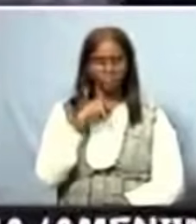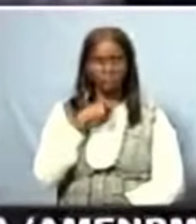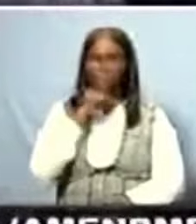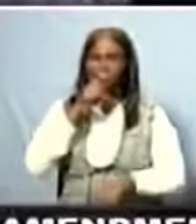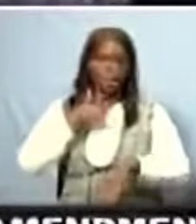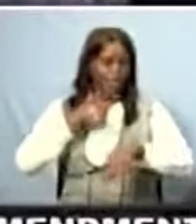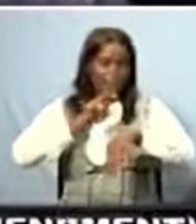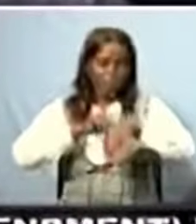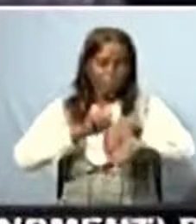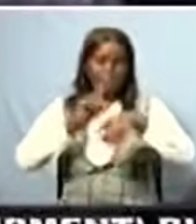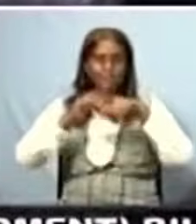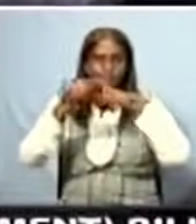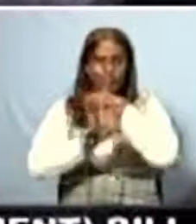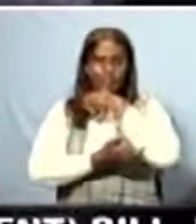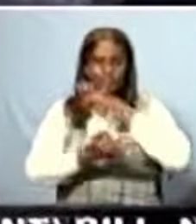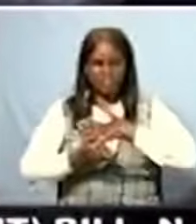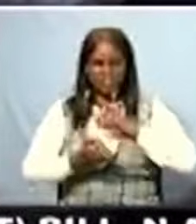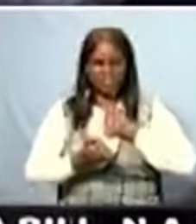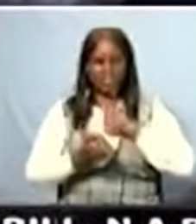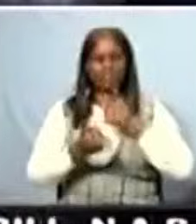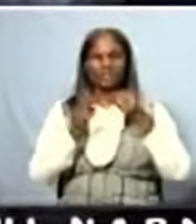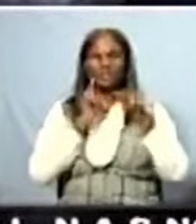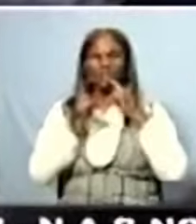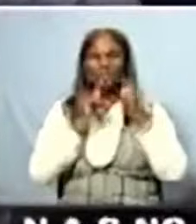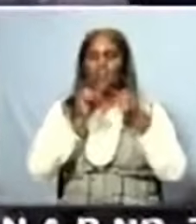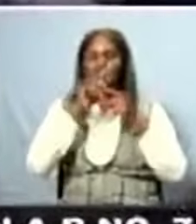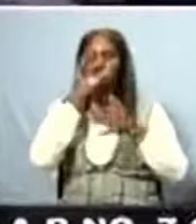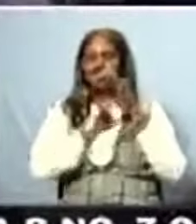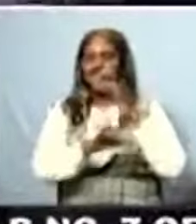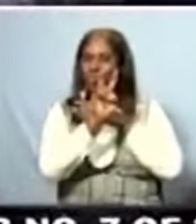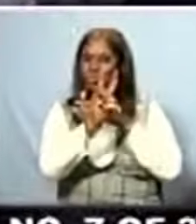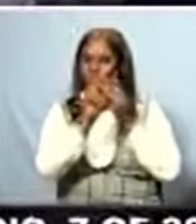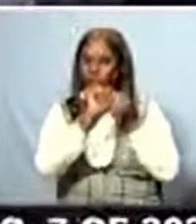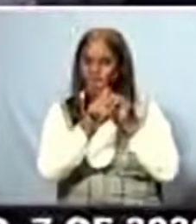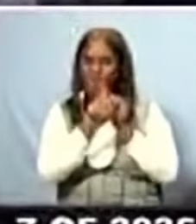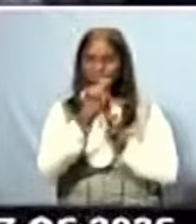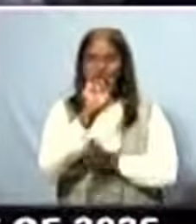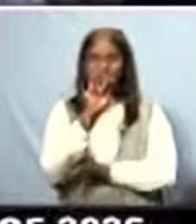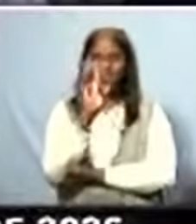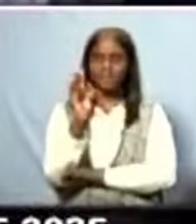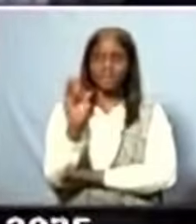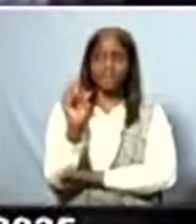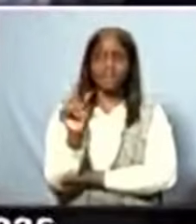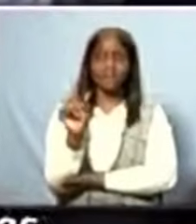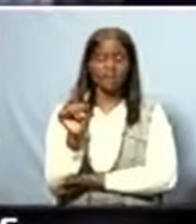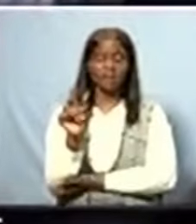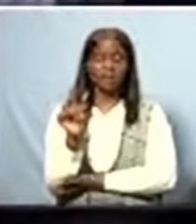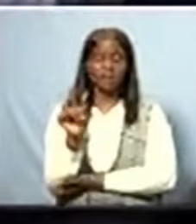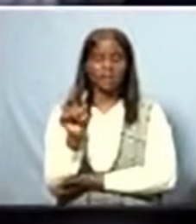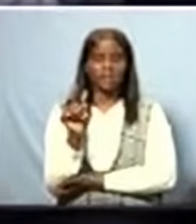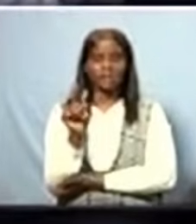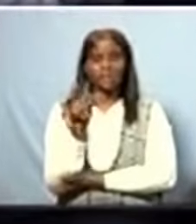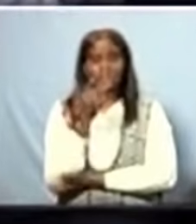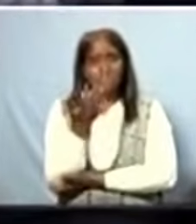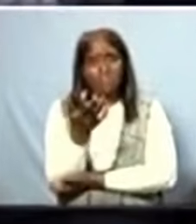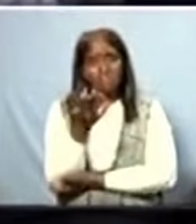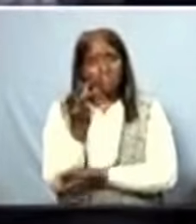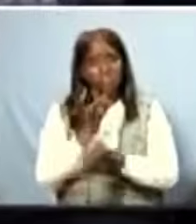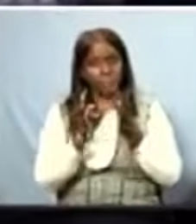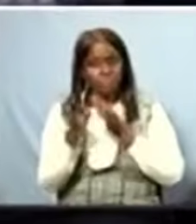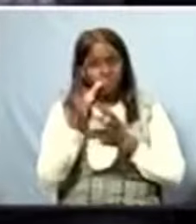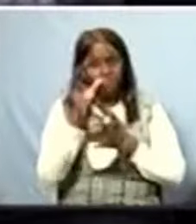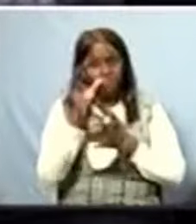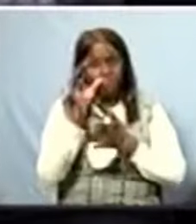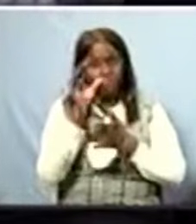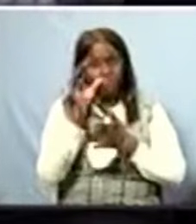myself. Speaking to Clause 2, Amendment of Article 47, you've submitted on page